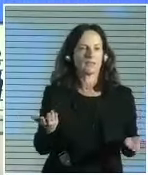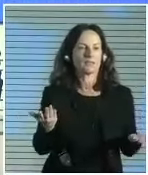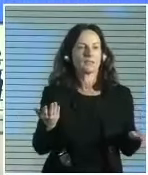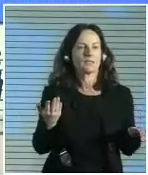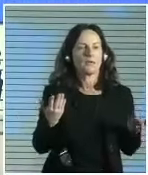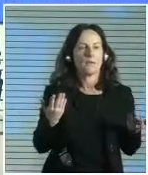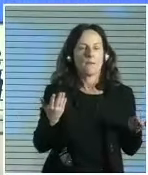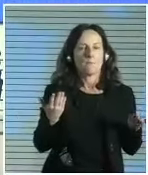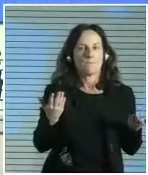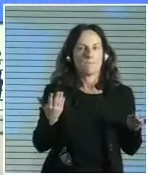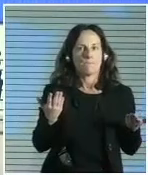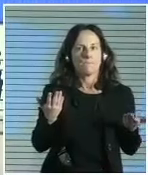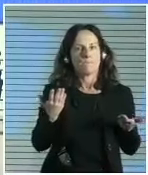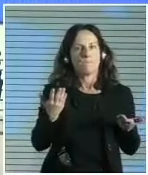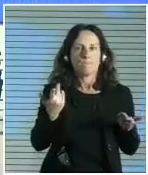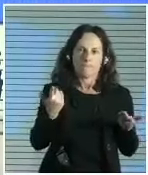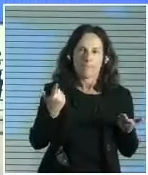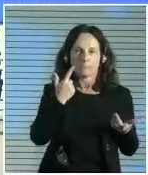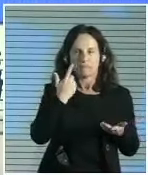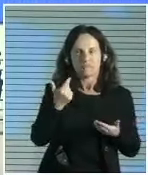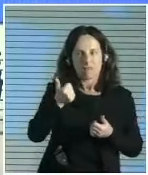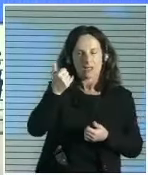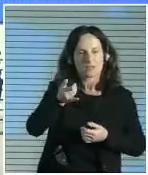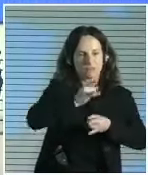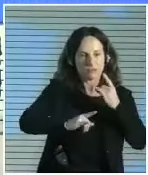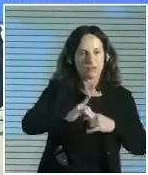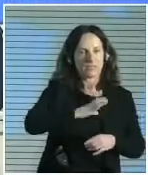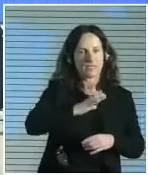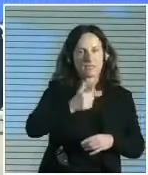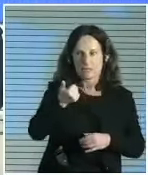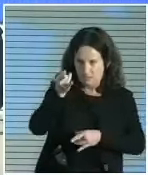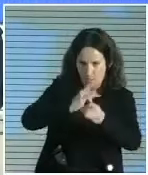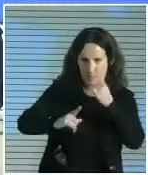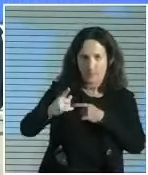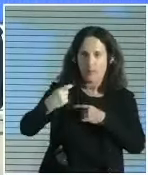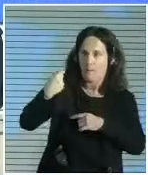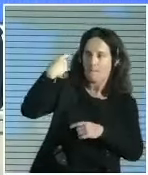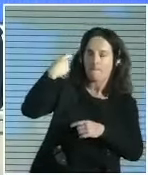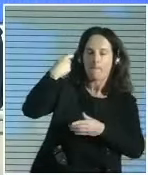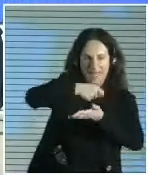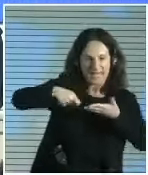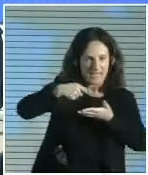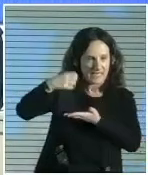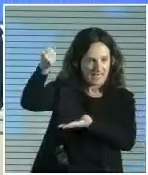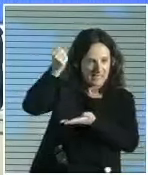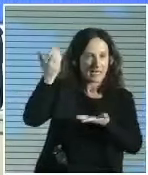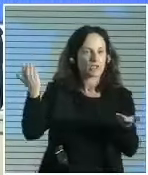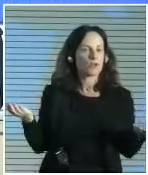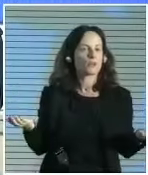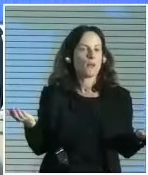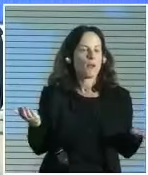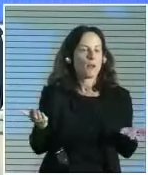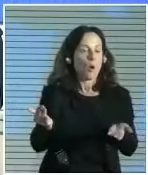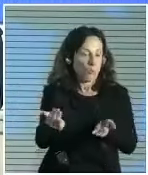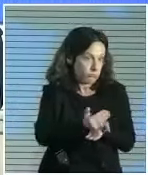3 approaches. Something that we have learned that it has been transformative is the issue of plastic pollution. In